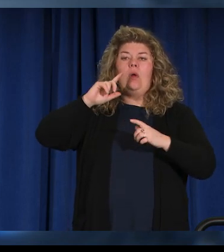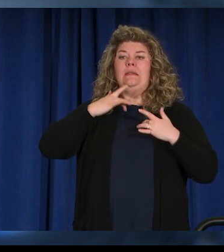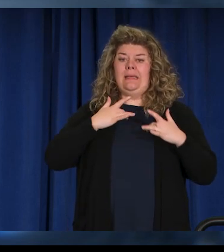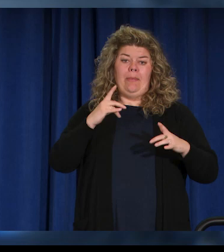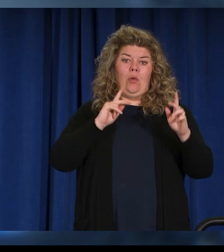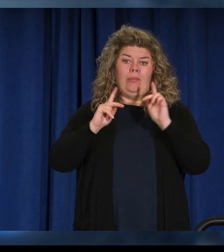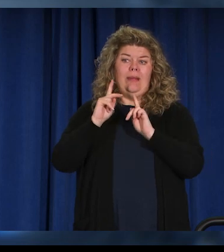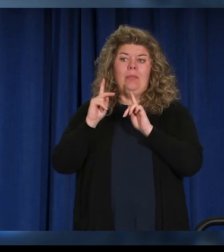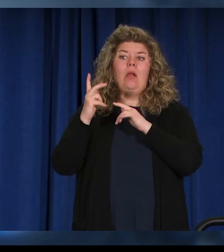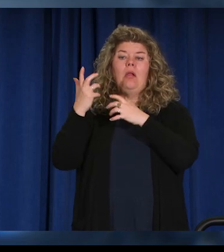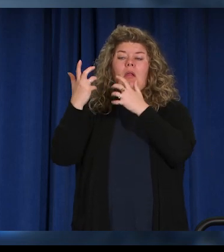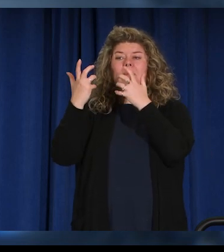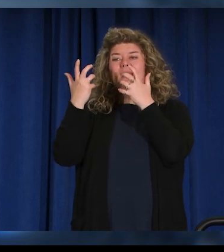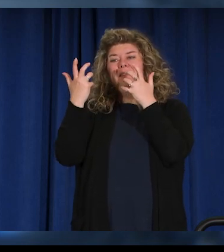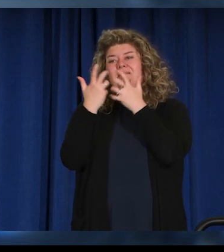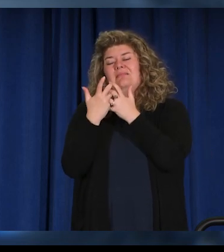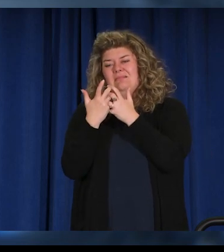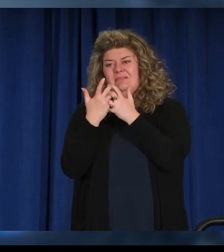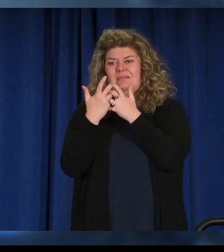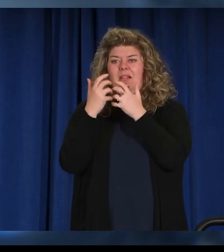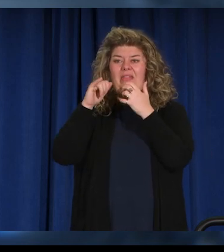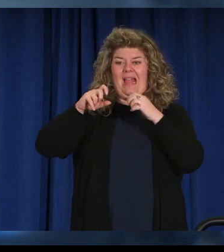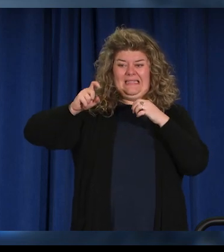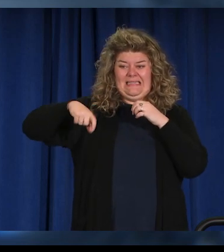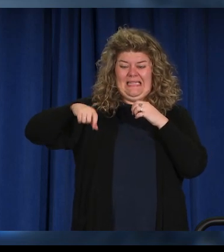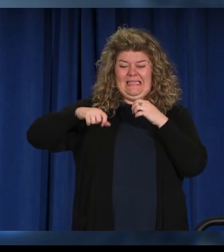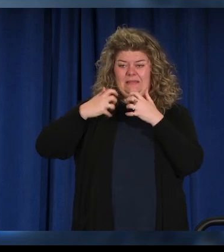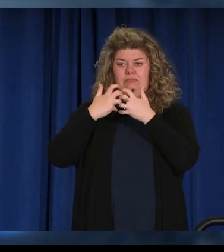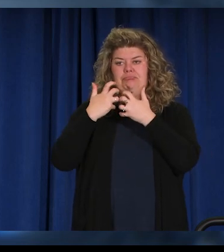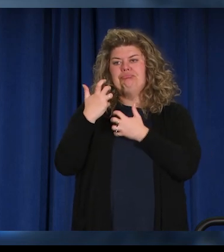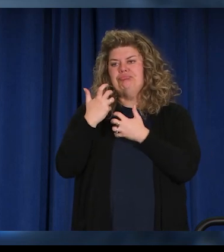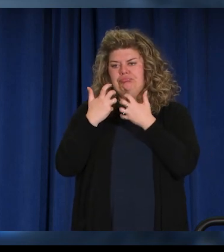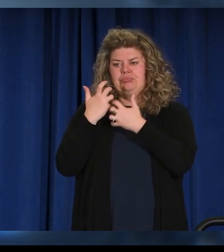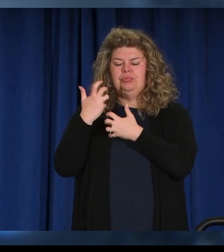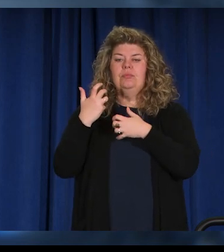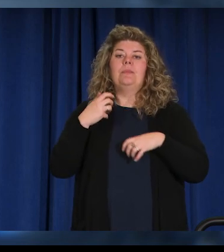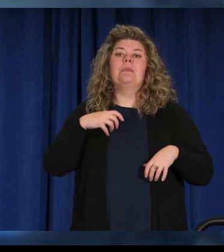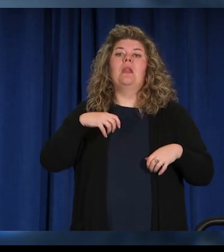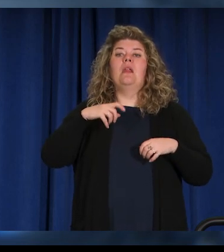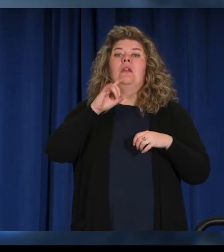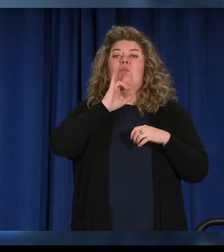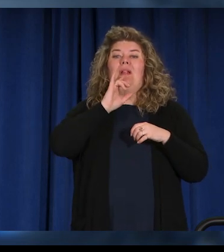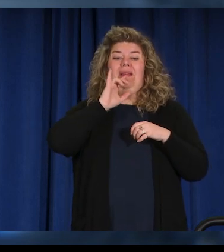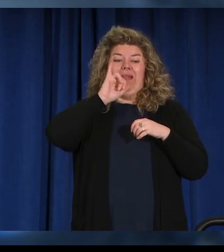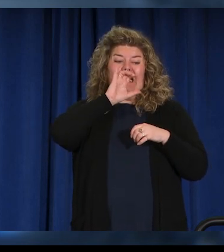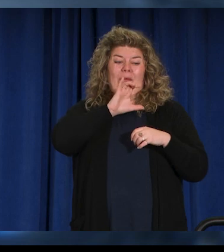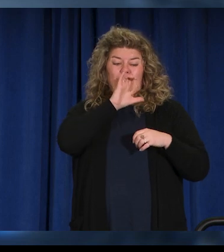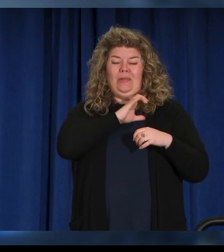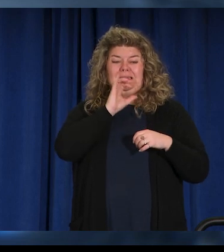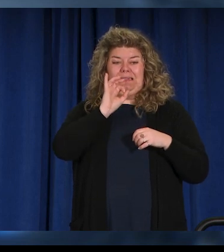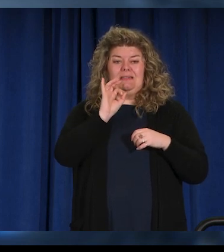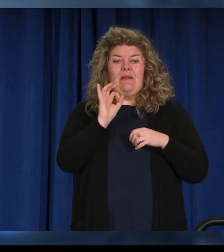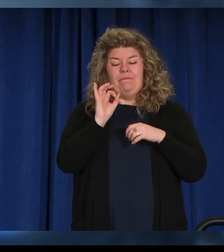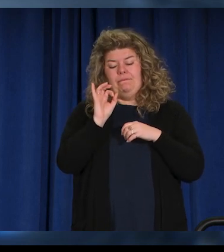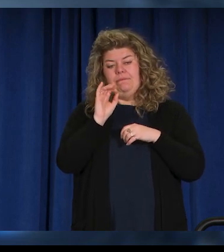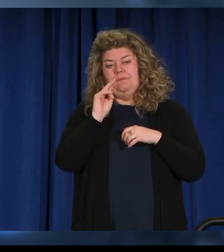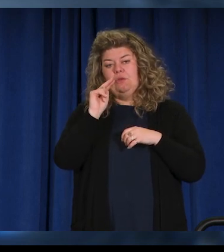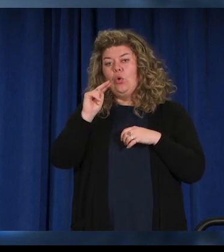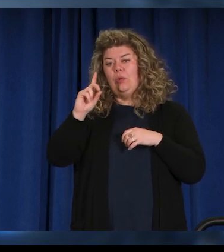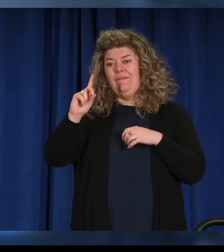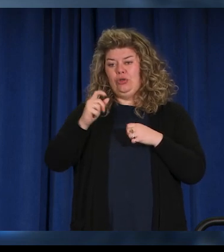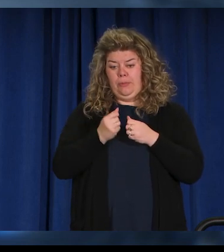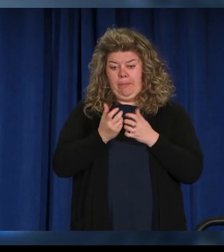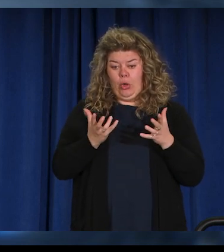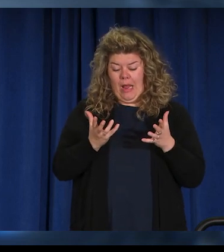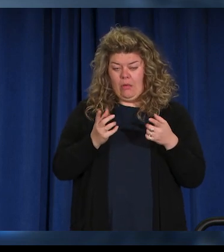to a mismatch between their needs and the environment around them. The primary umbrella characteristics of neurodivergent